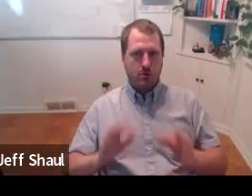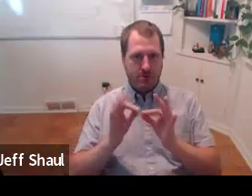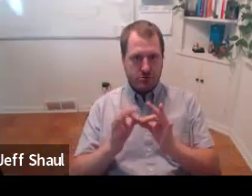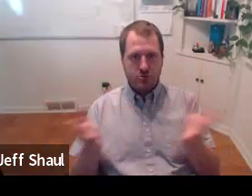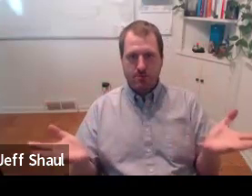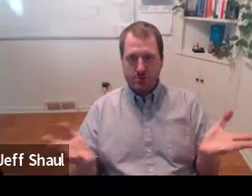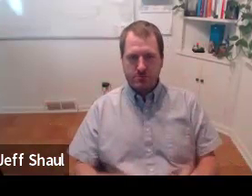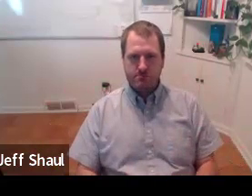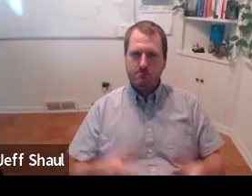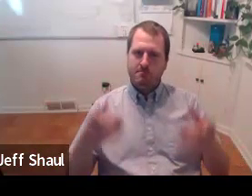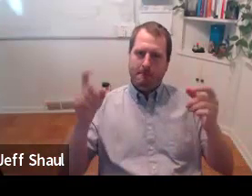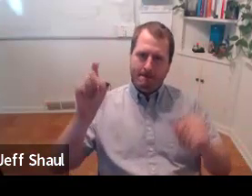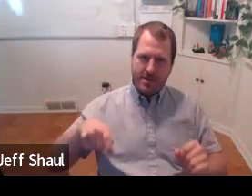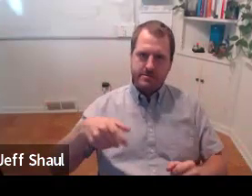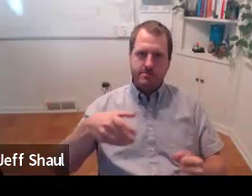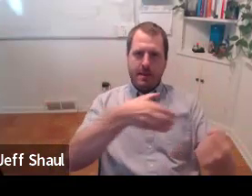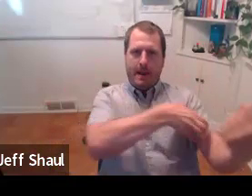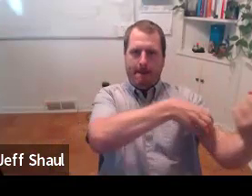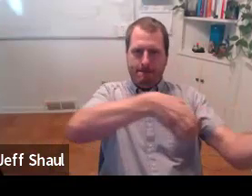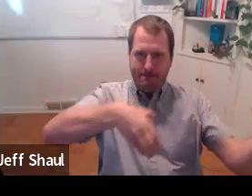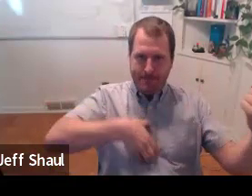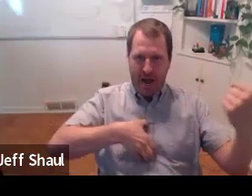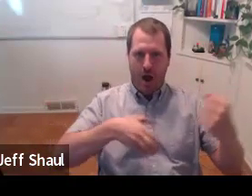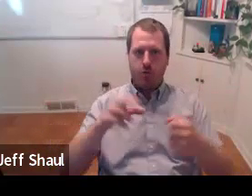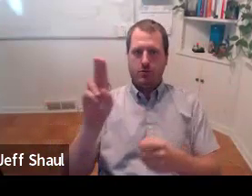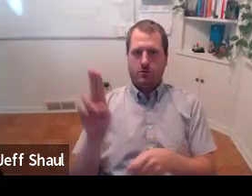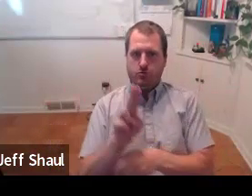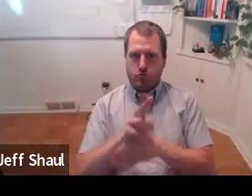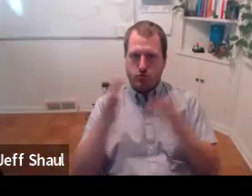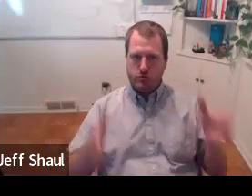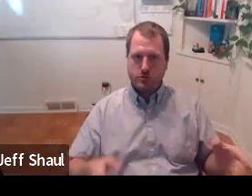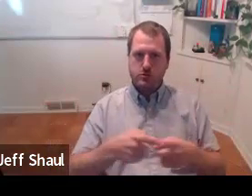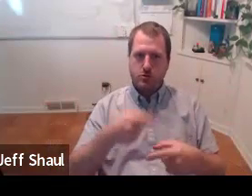the user to be able to make their own decision.